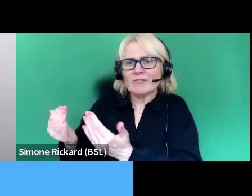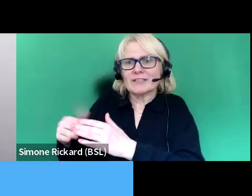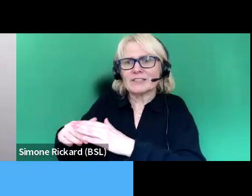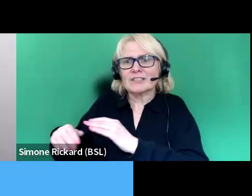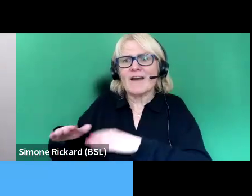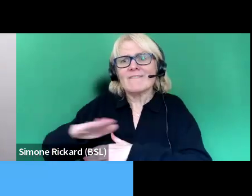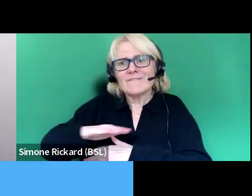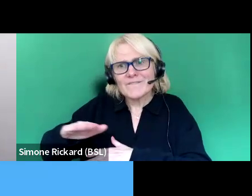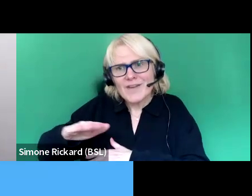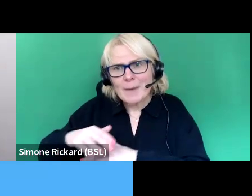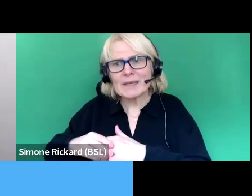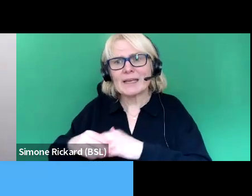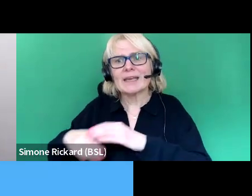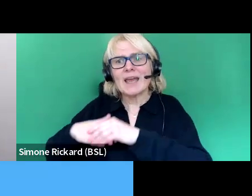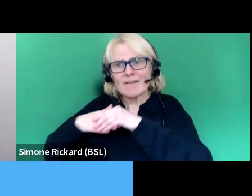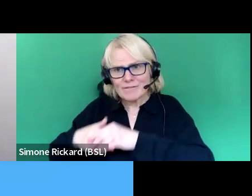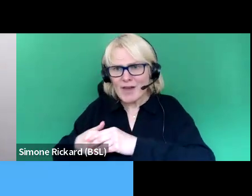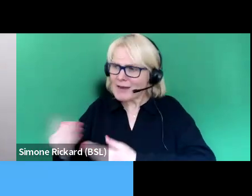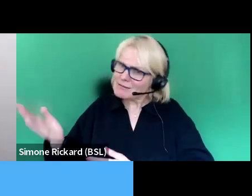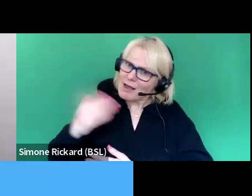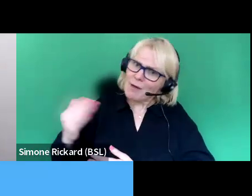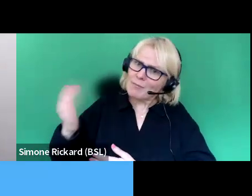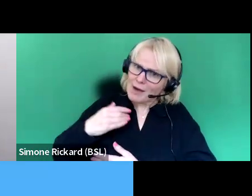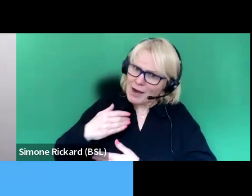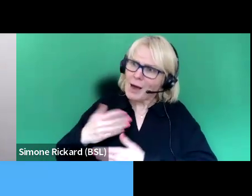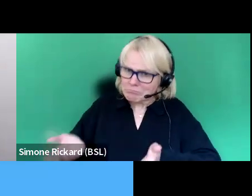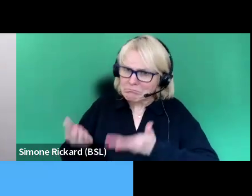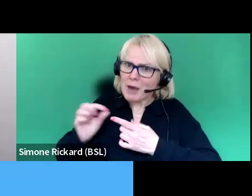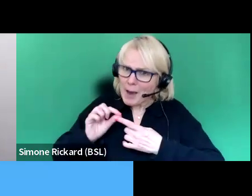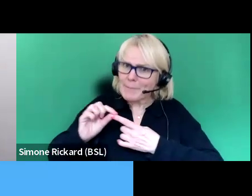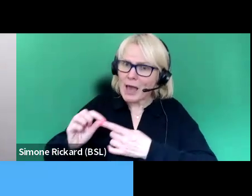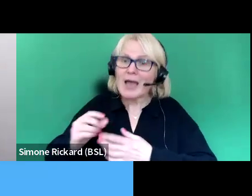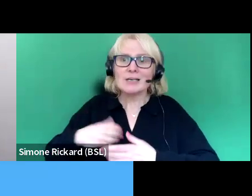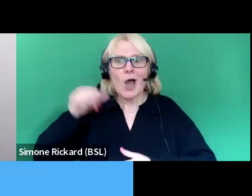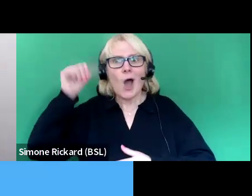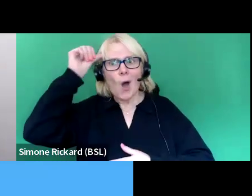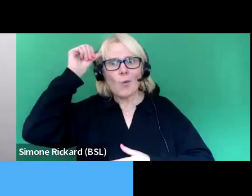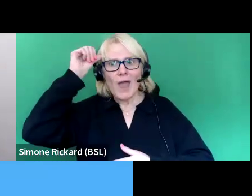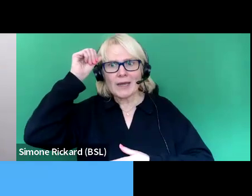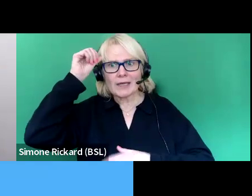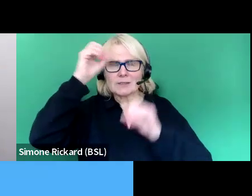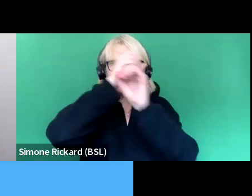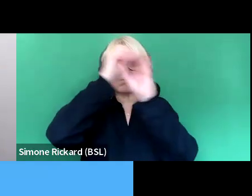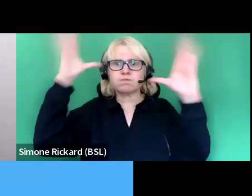actually apply for jobs within the company. So it really raised awareness of the fact that